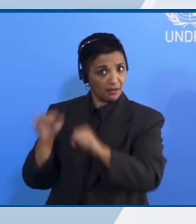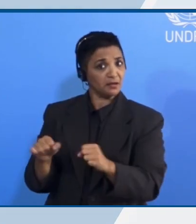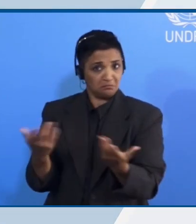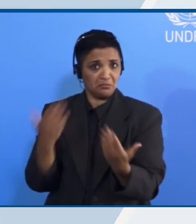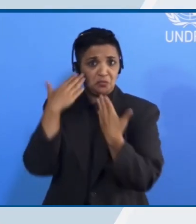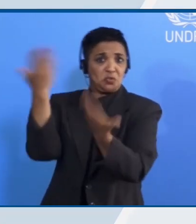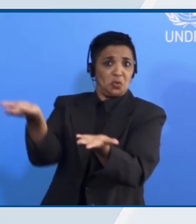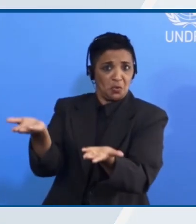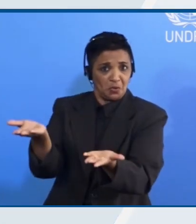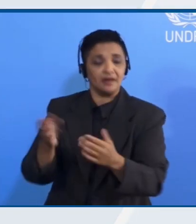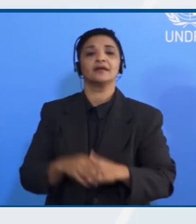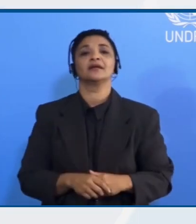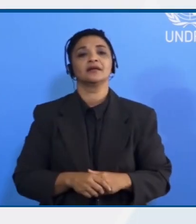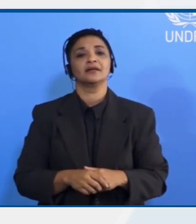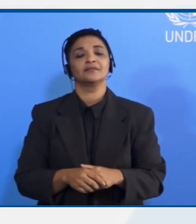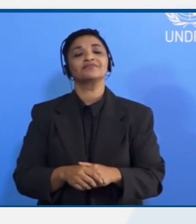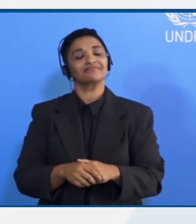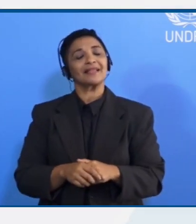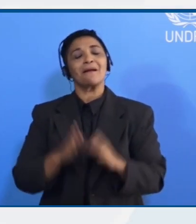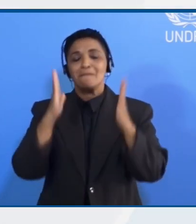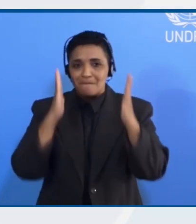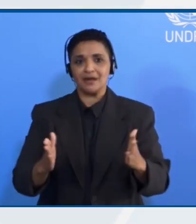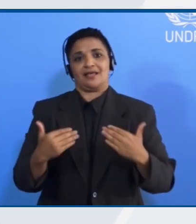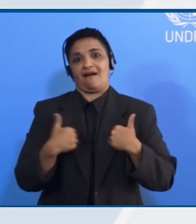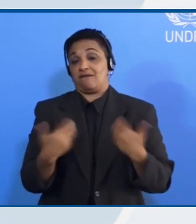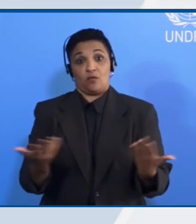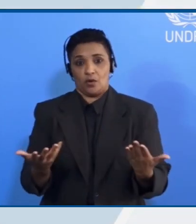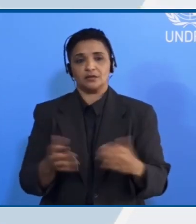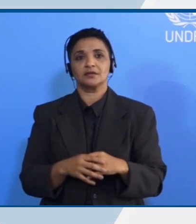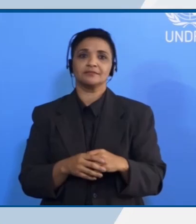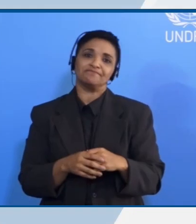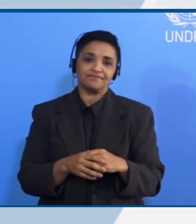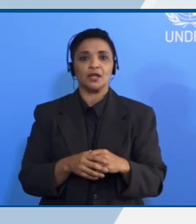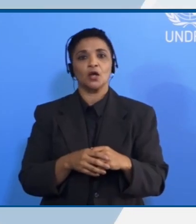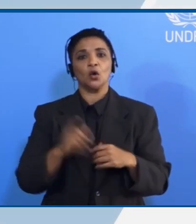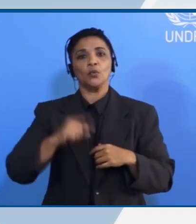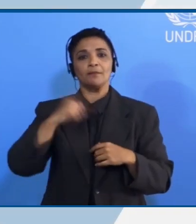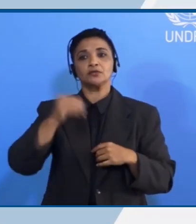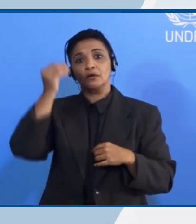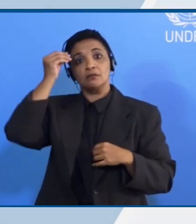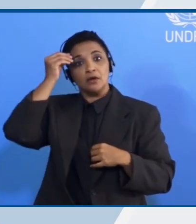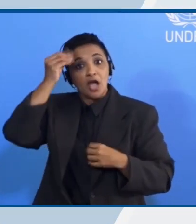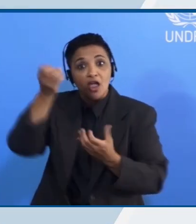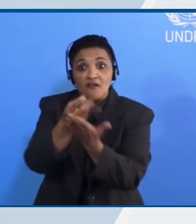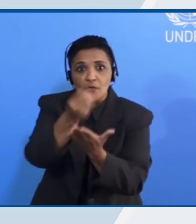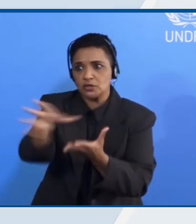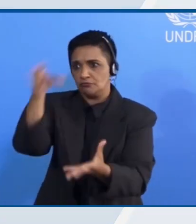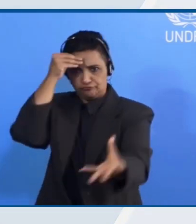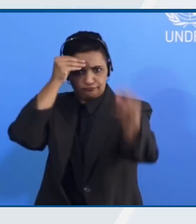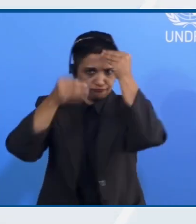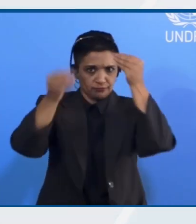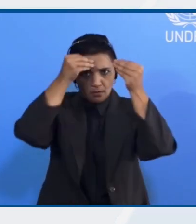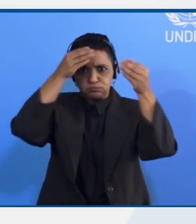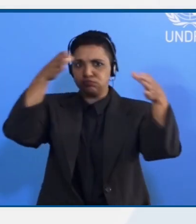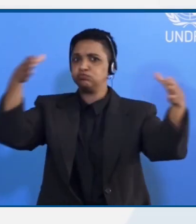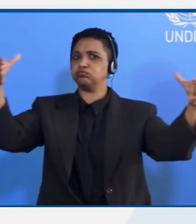So there needs to be, we need to close the knowledge gap. The private sector needs to know